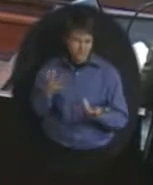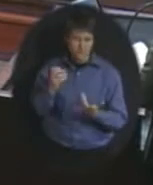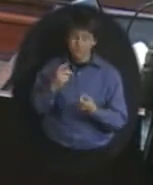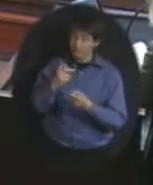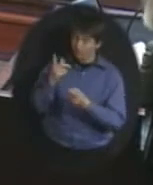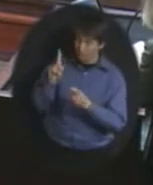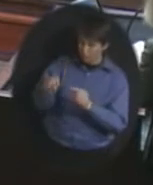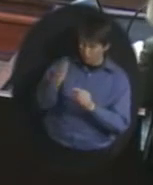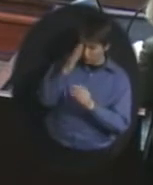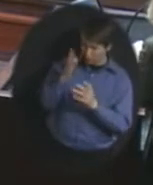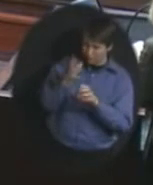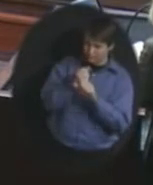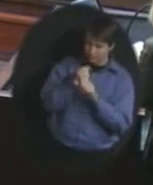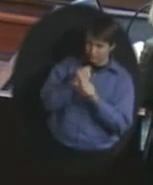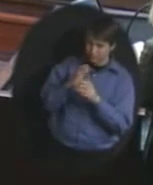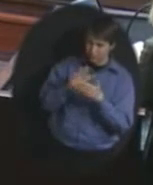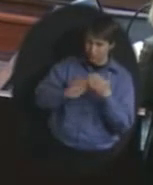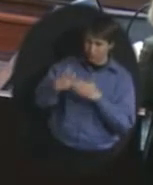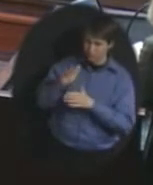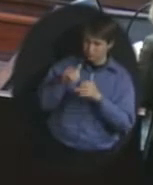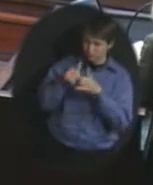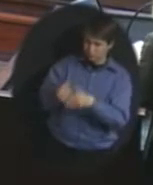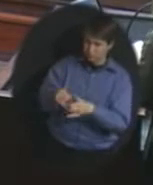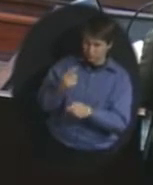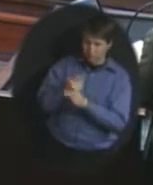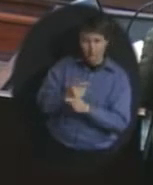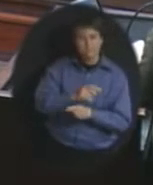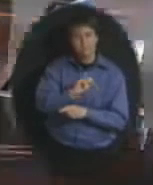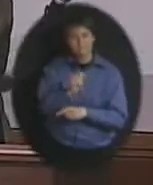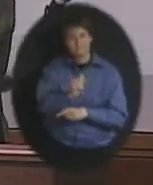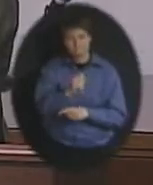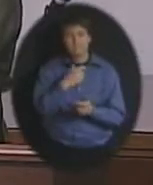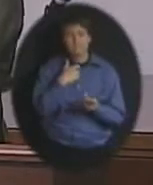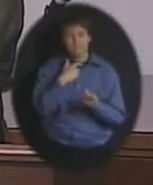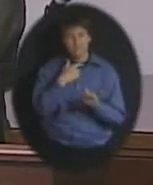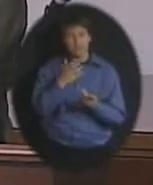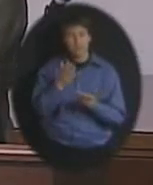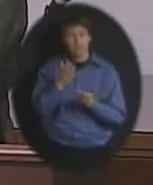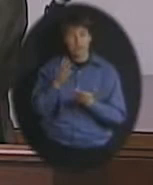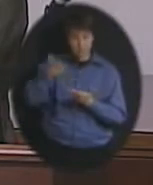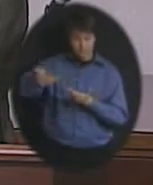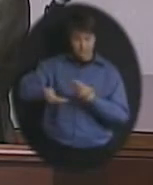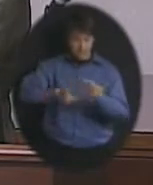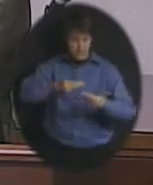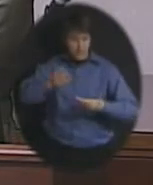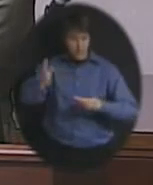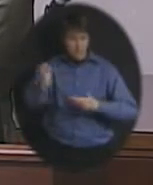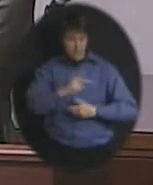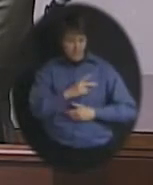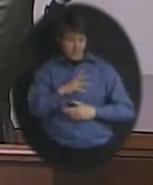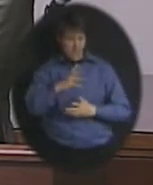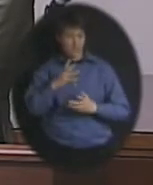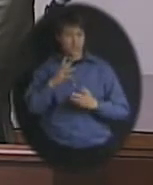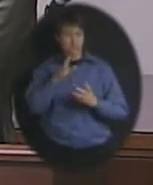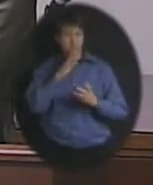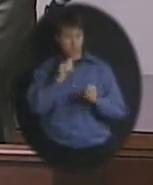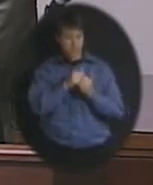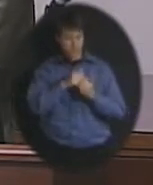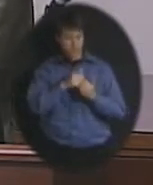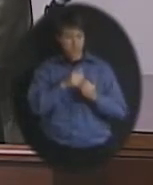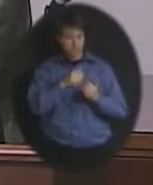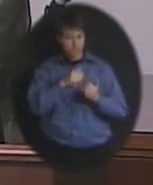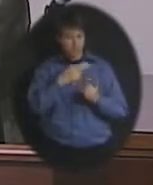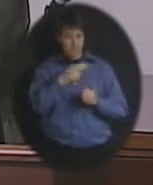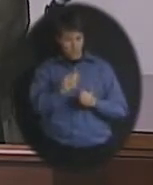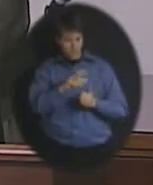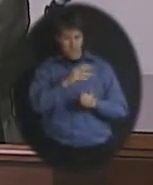scholarship offers, so hopefully they're accepting those. And they often come back and are invited back to talk to the high school Avid classes, and the middle